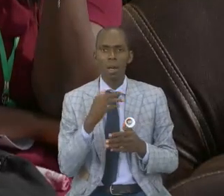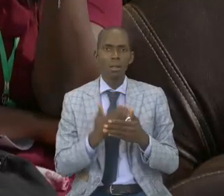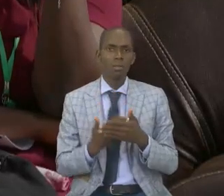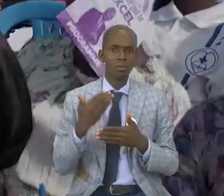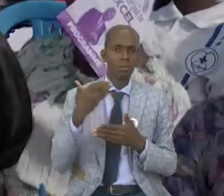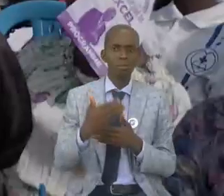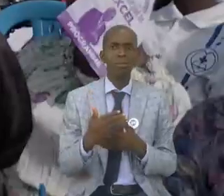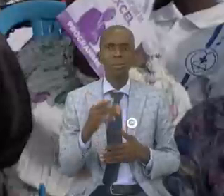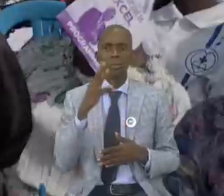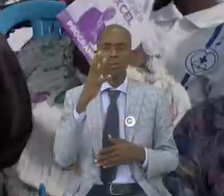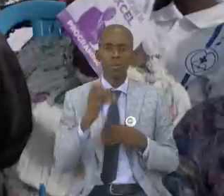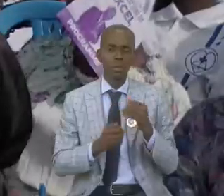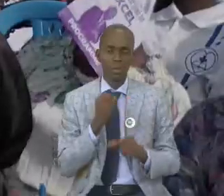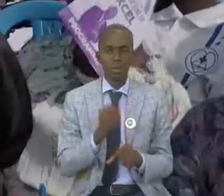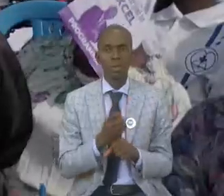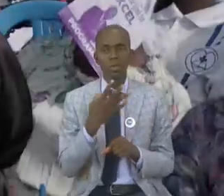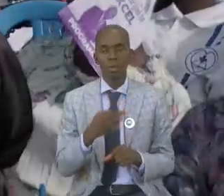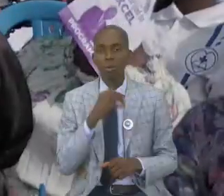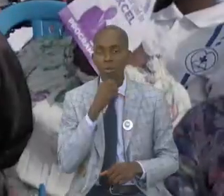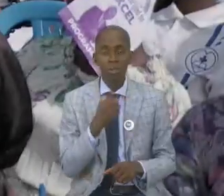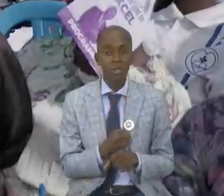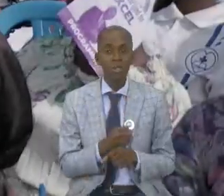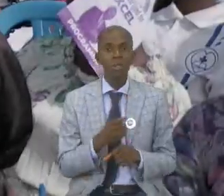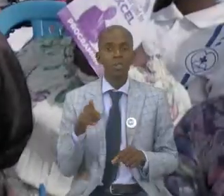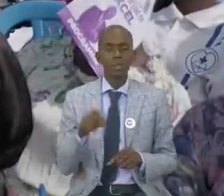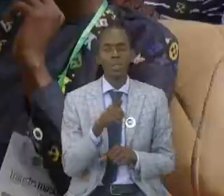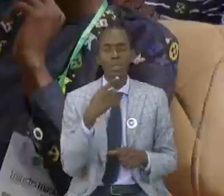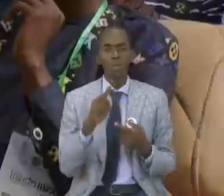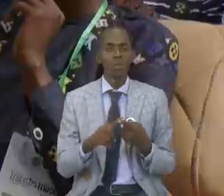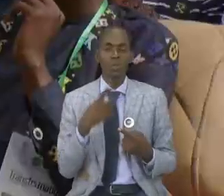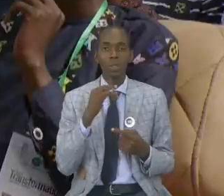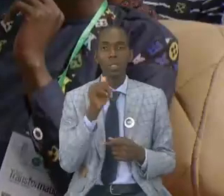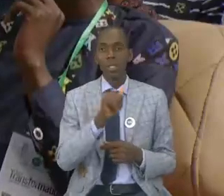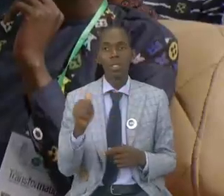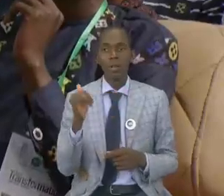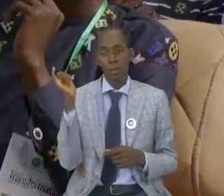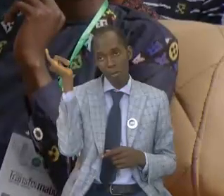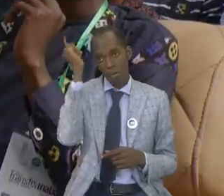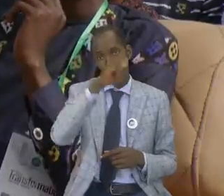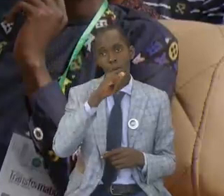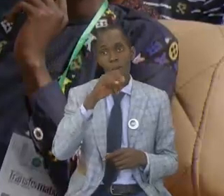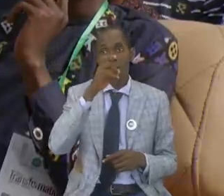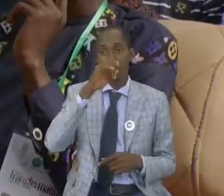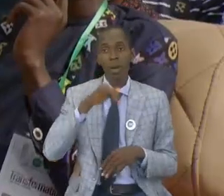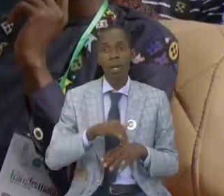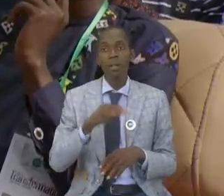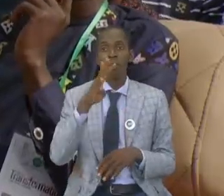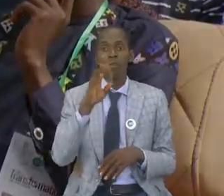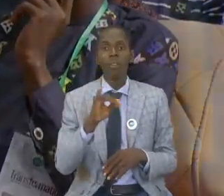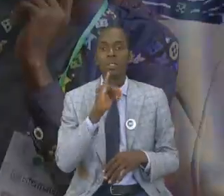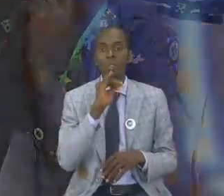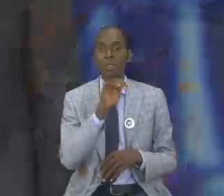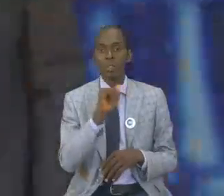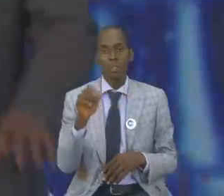years of age, they used to say, a fool at 40 is a fool forever. Now, people